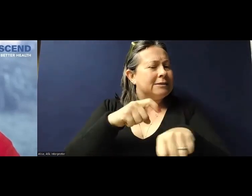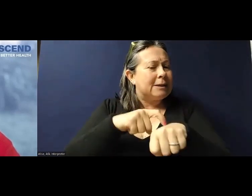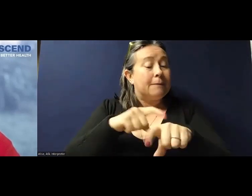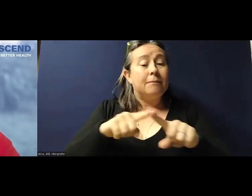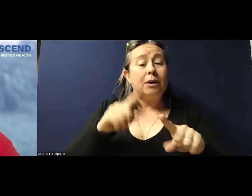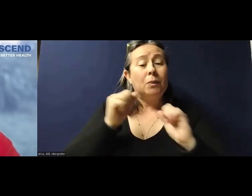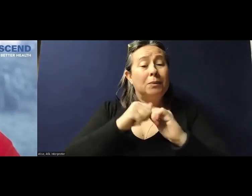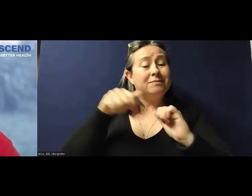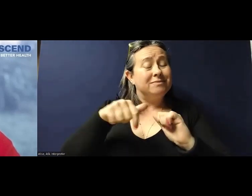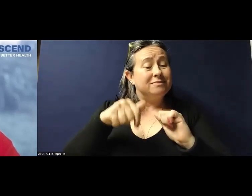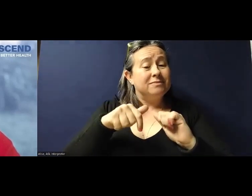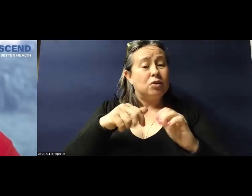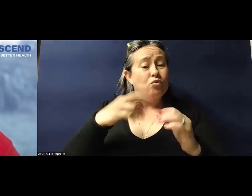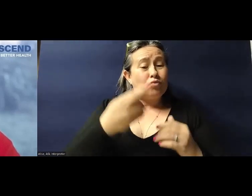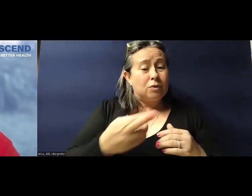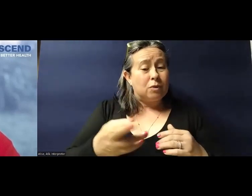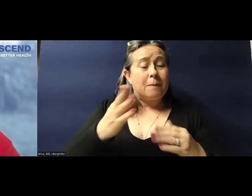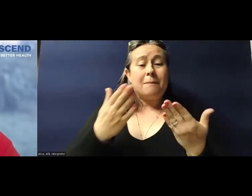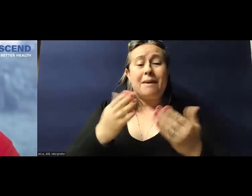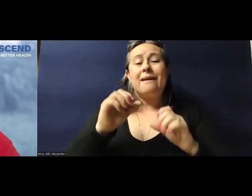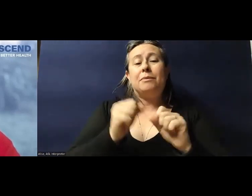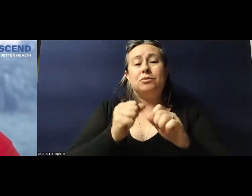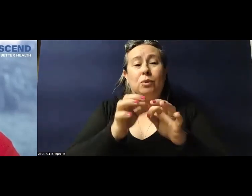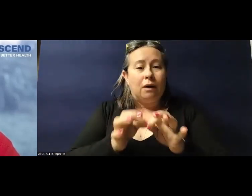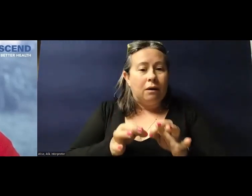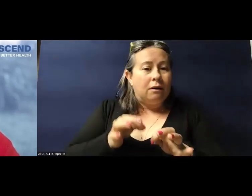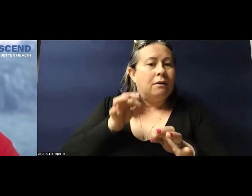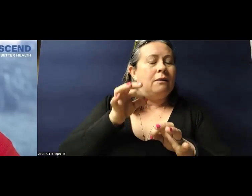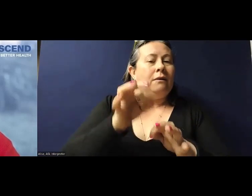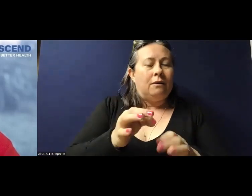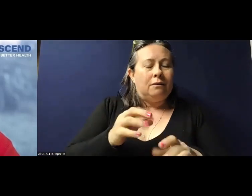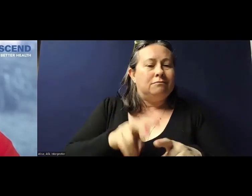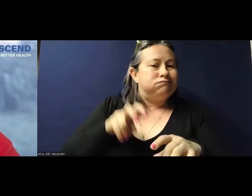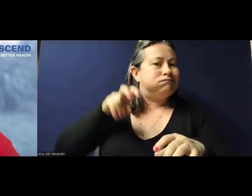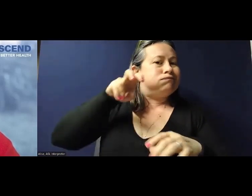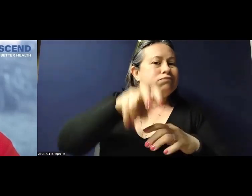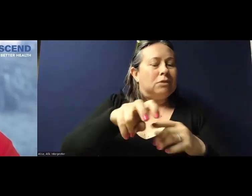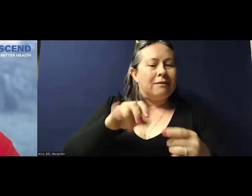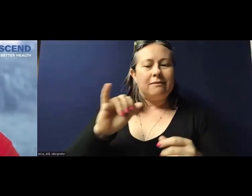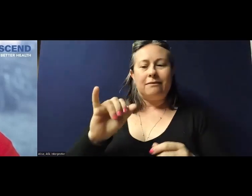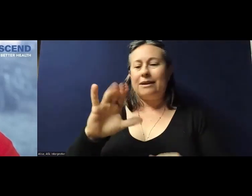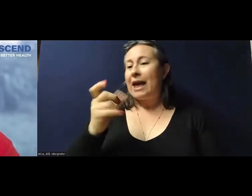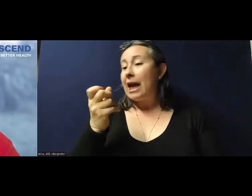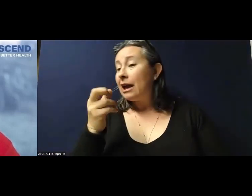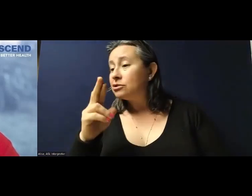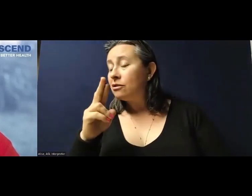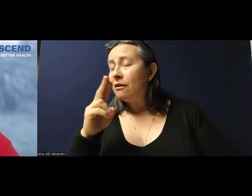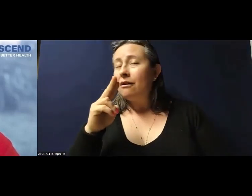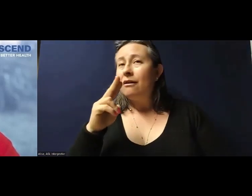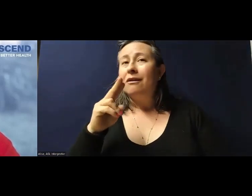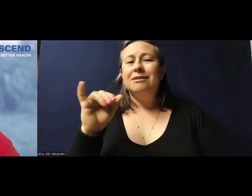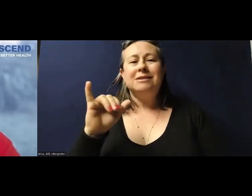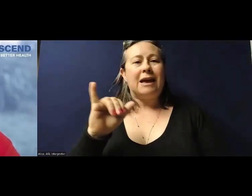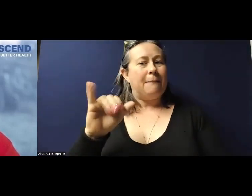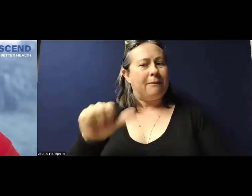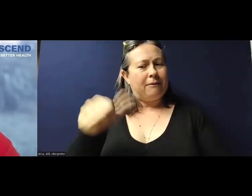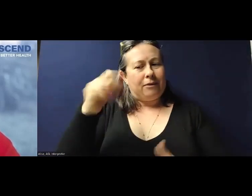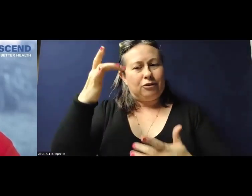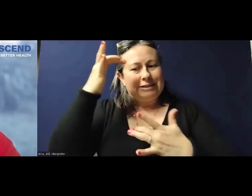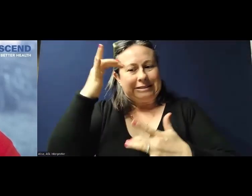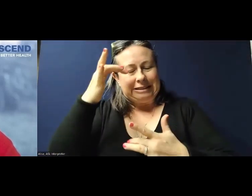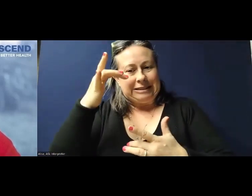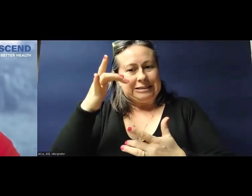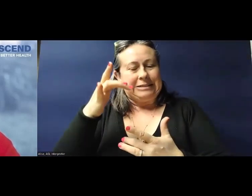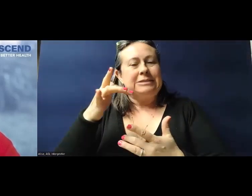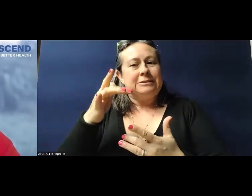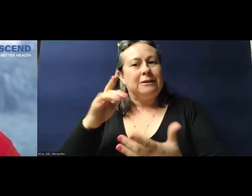to accelerate the arrival of that glorious day when cancer, like other diseases, is in our past and has been vanquished from